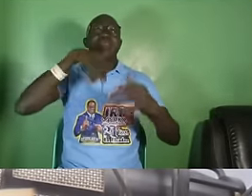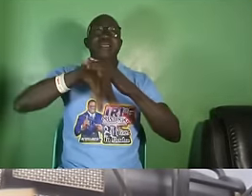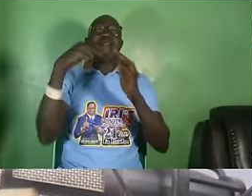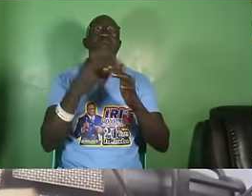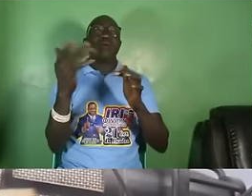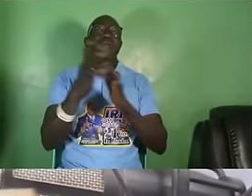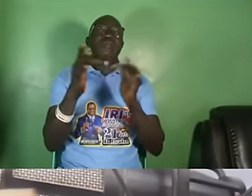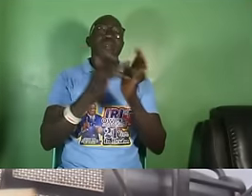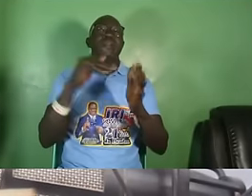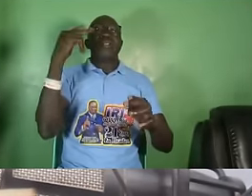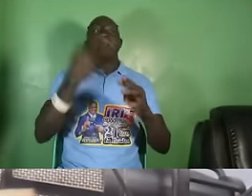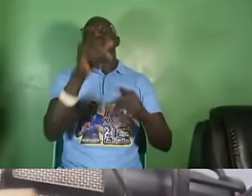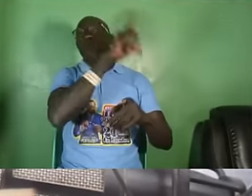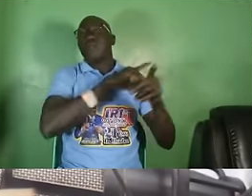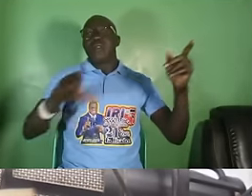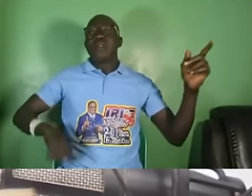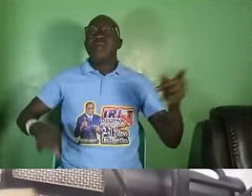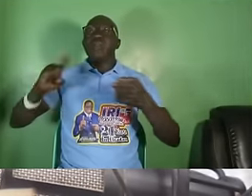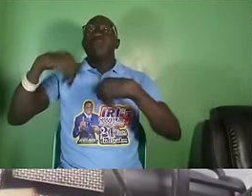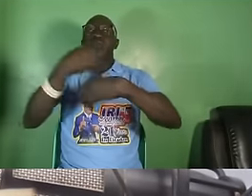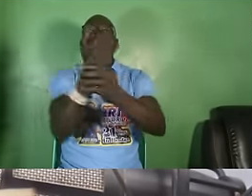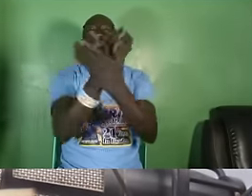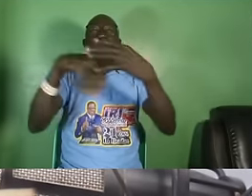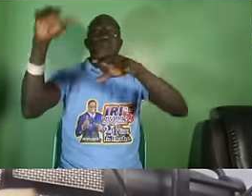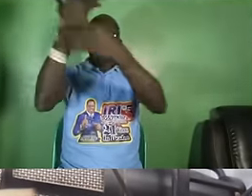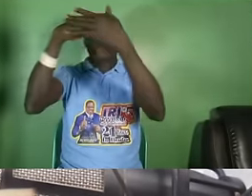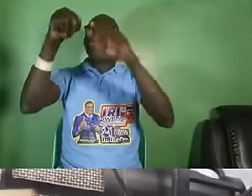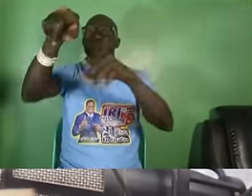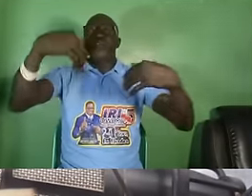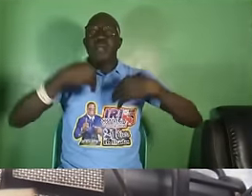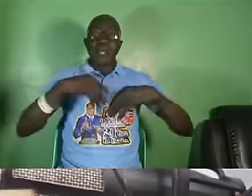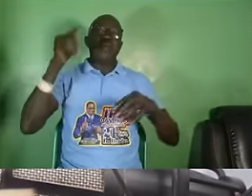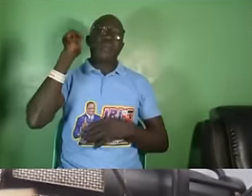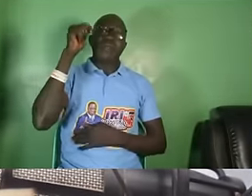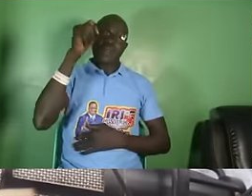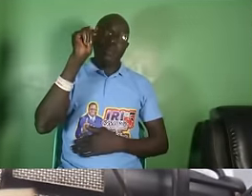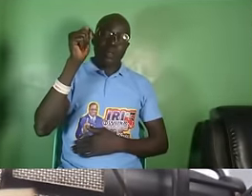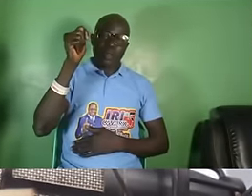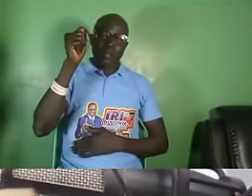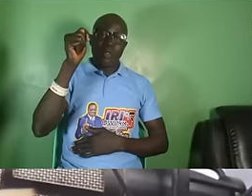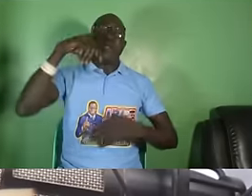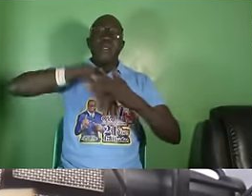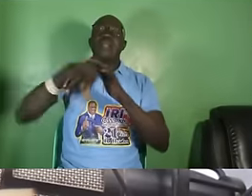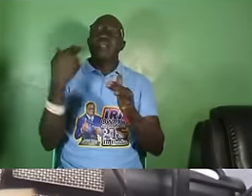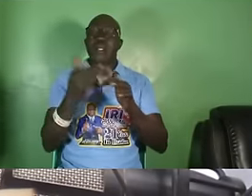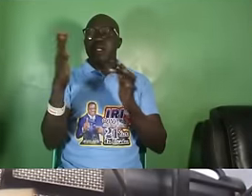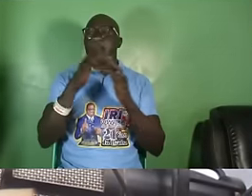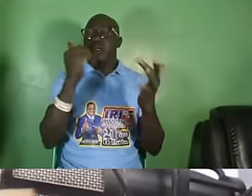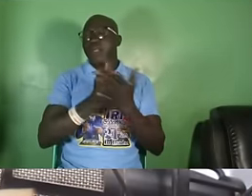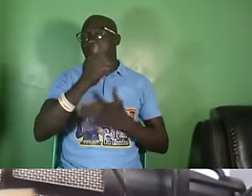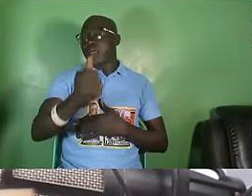sá. Lórúkọ Olúwa tó dáyé àti ọ̀run wà ní tẹsítímọ́nì. Ẹ̀dá náà.